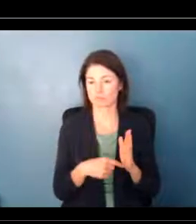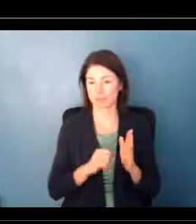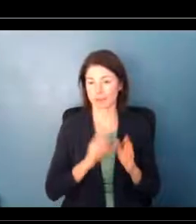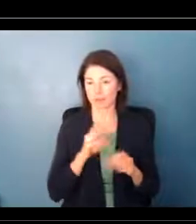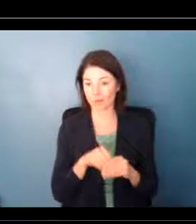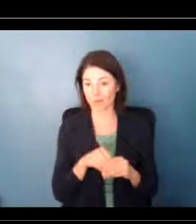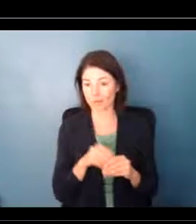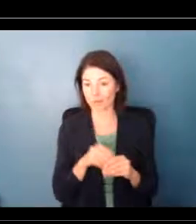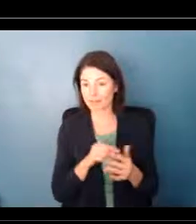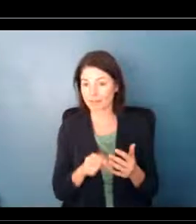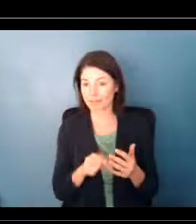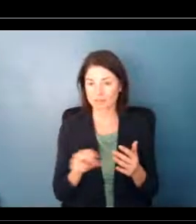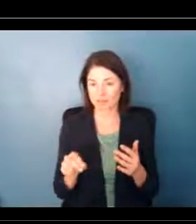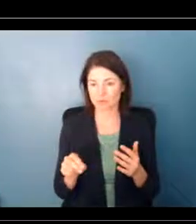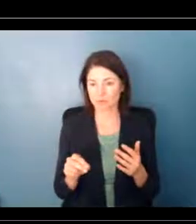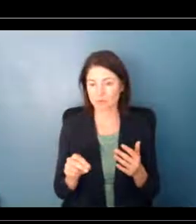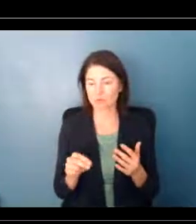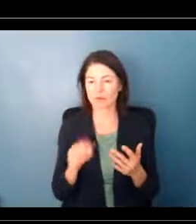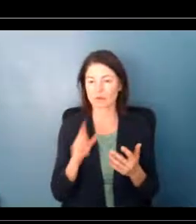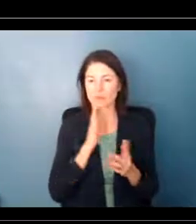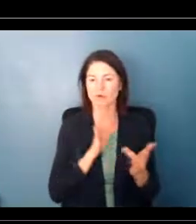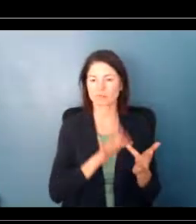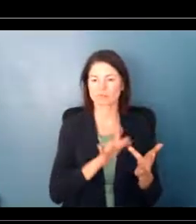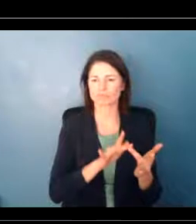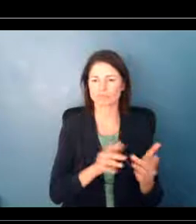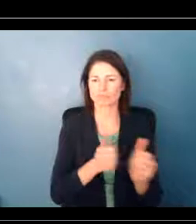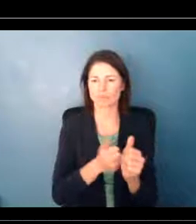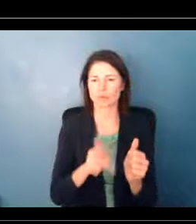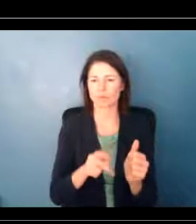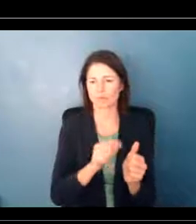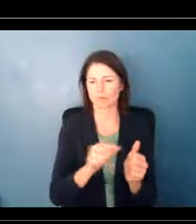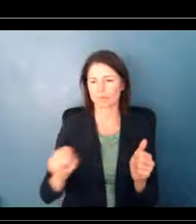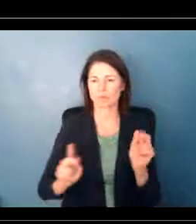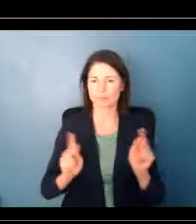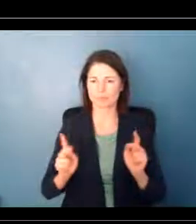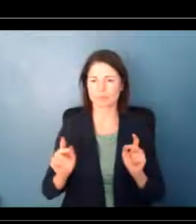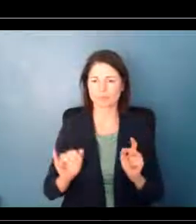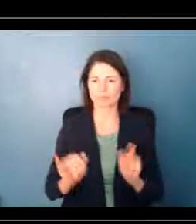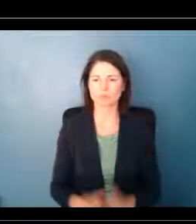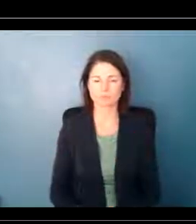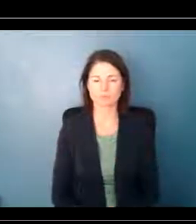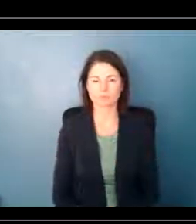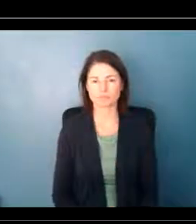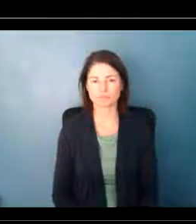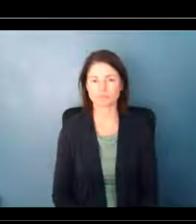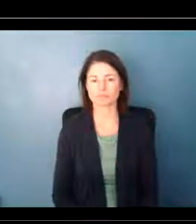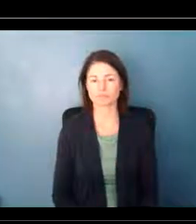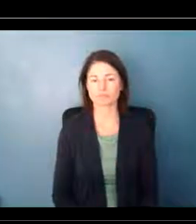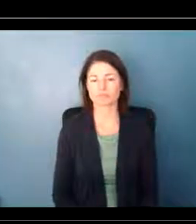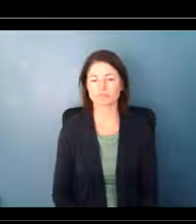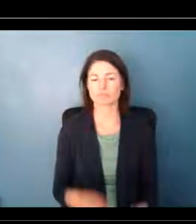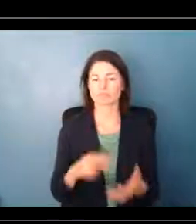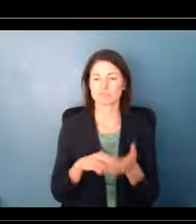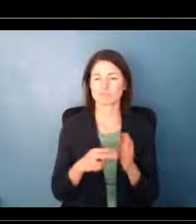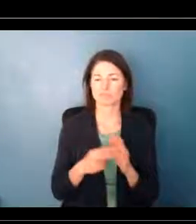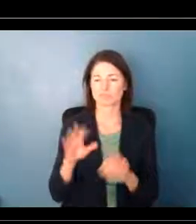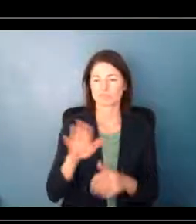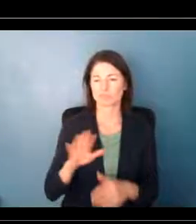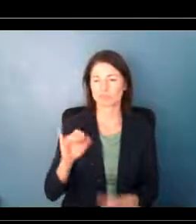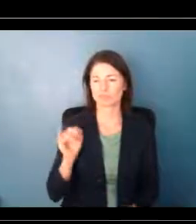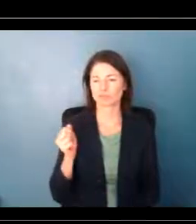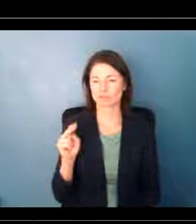to be following up with folks along the way as well. And we really want to make sure around the beginning of the year, then we can release